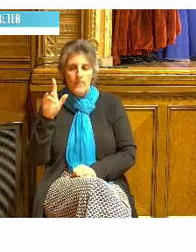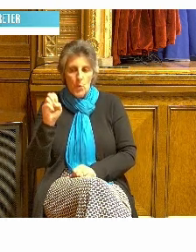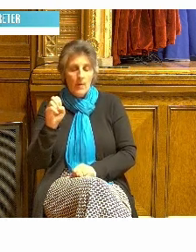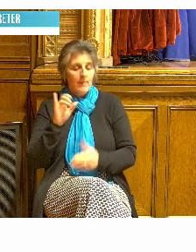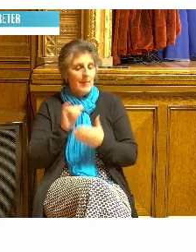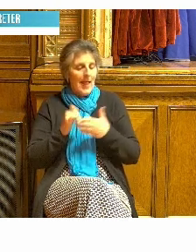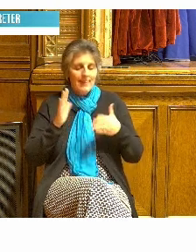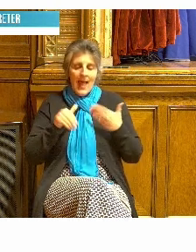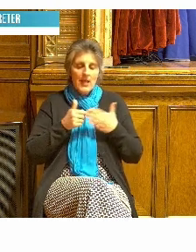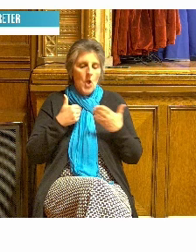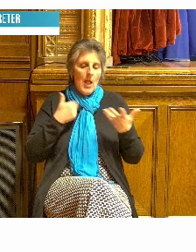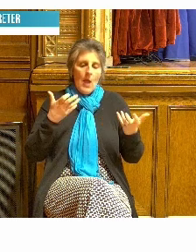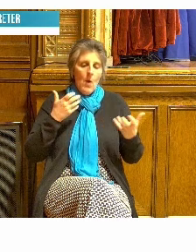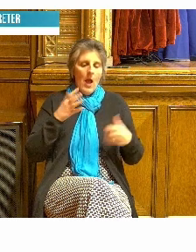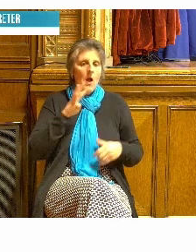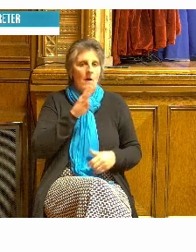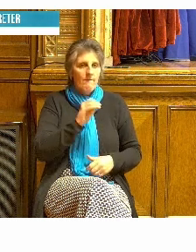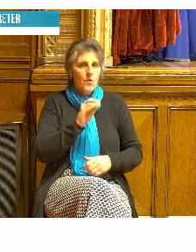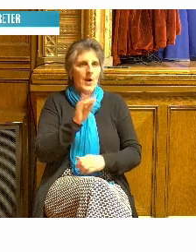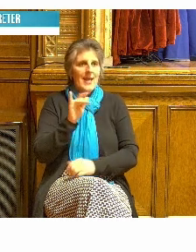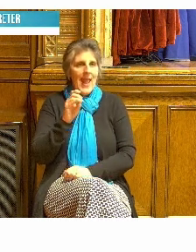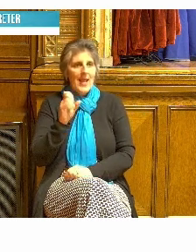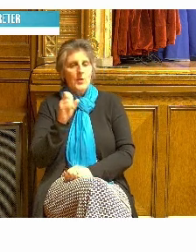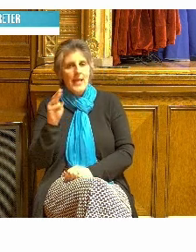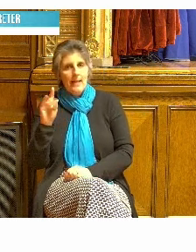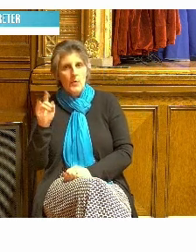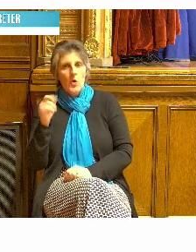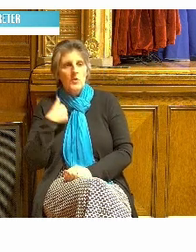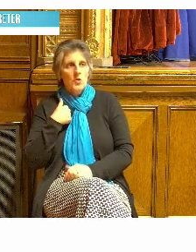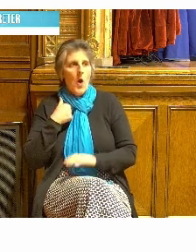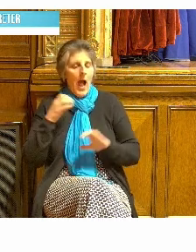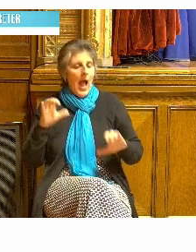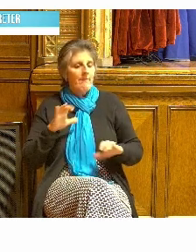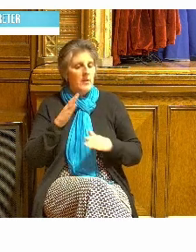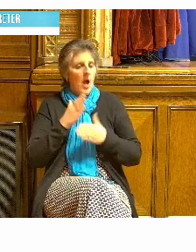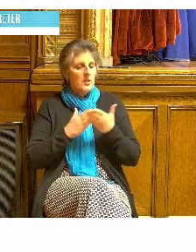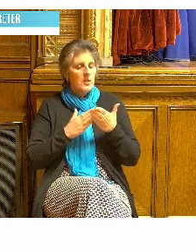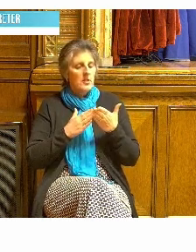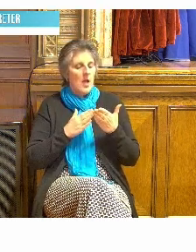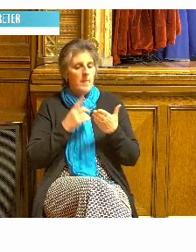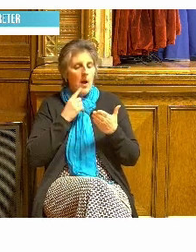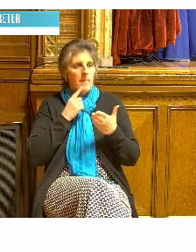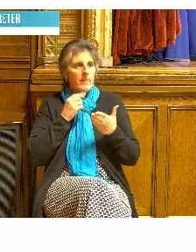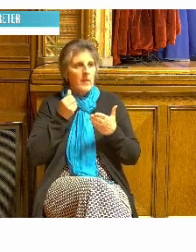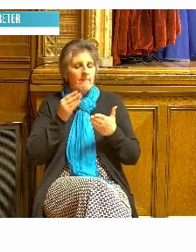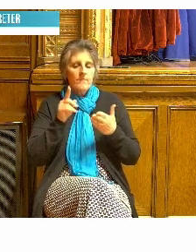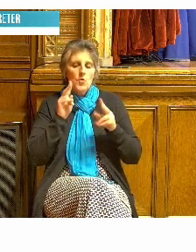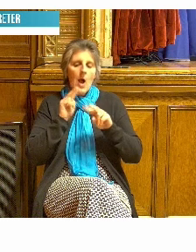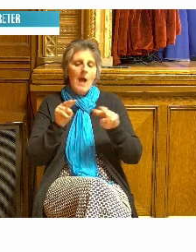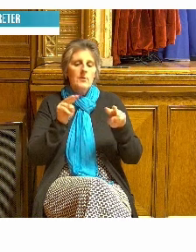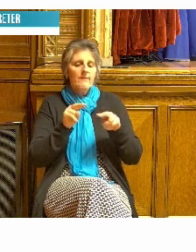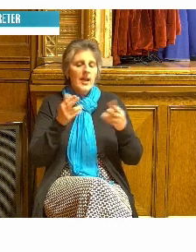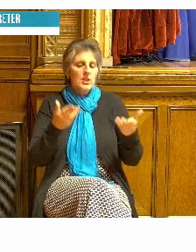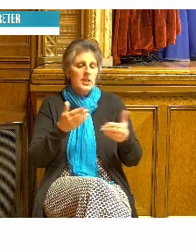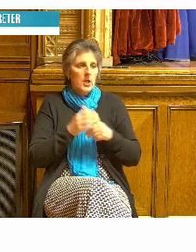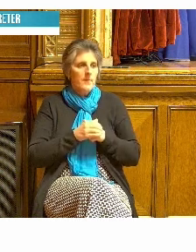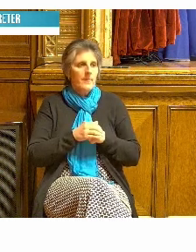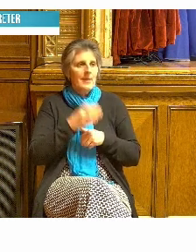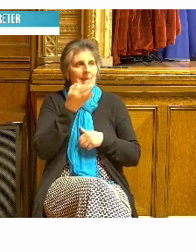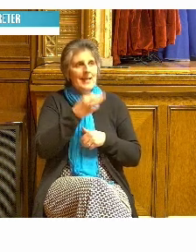And that's all I want, 40 acres and a mule. So I've done some few observations here.